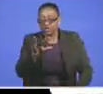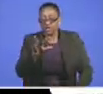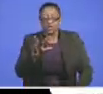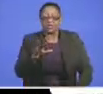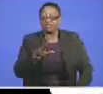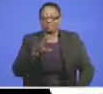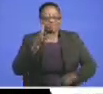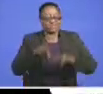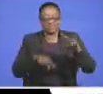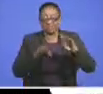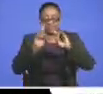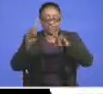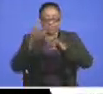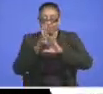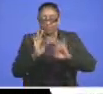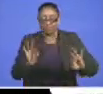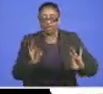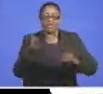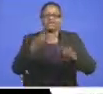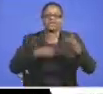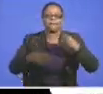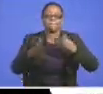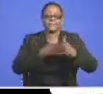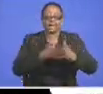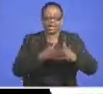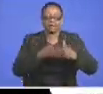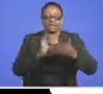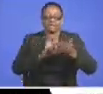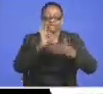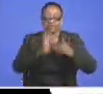men were not required to enter pleas and are due back in court on February 12th.